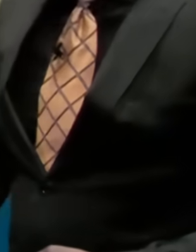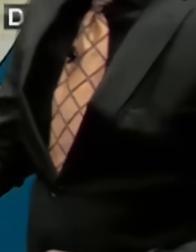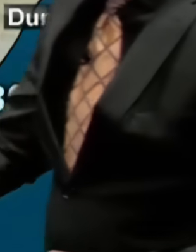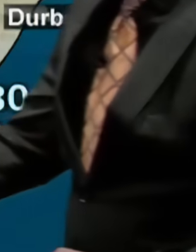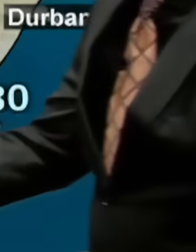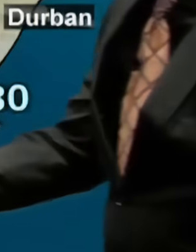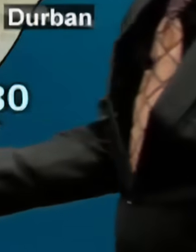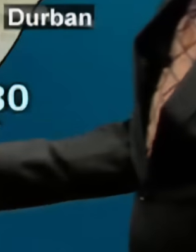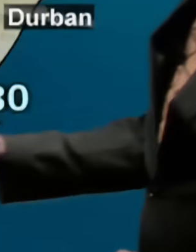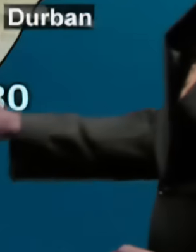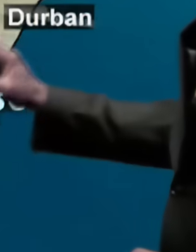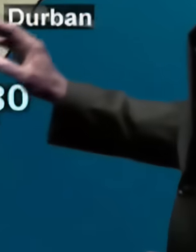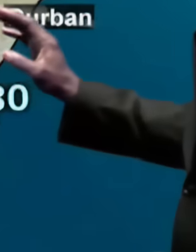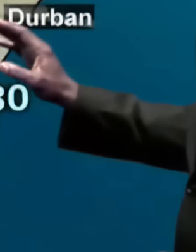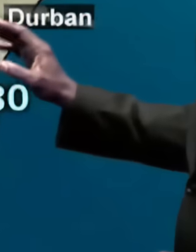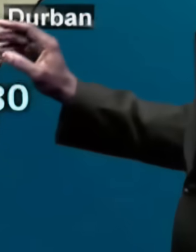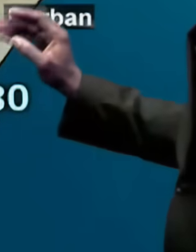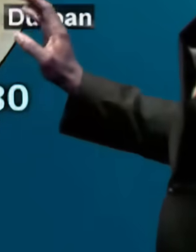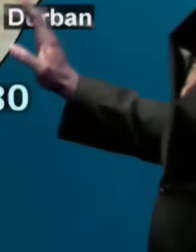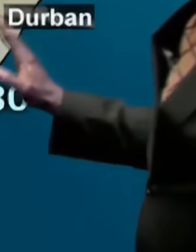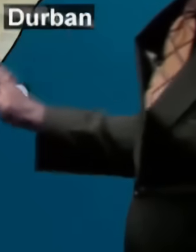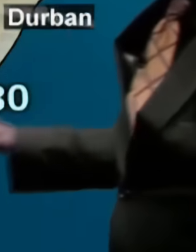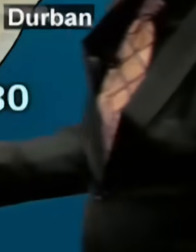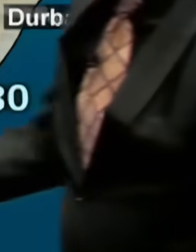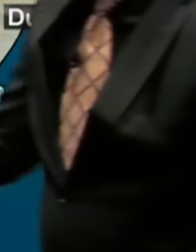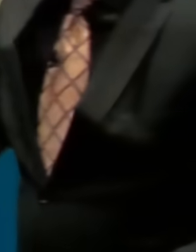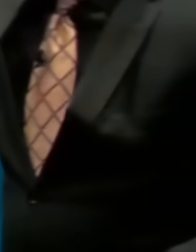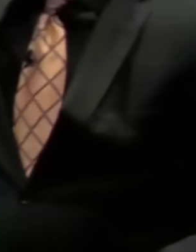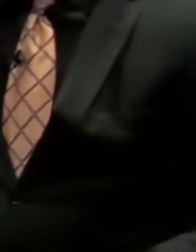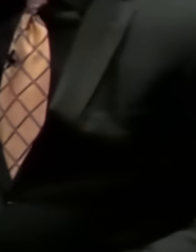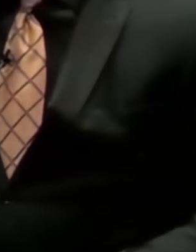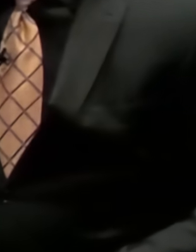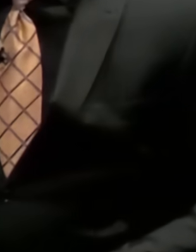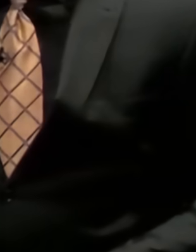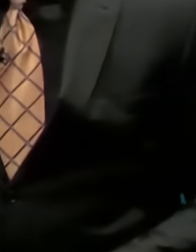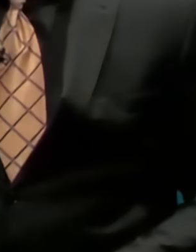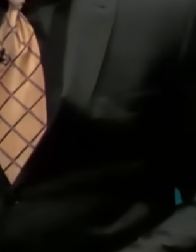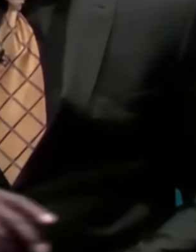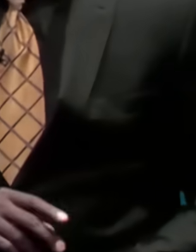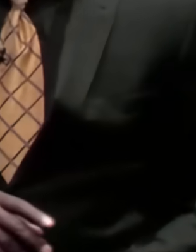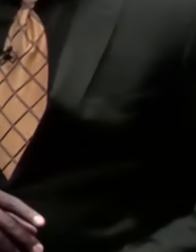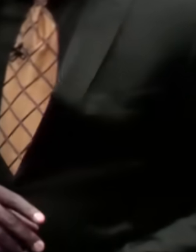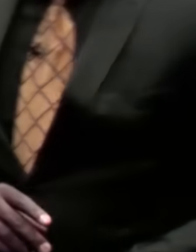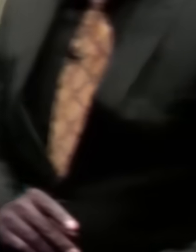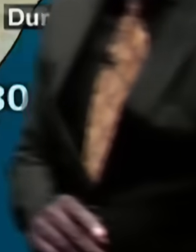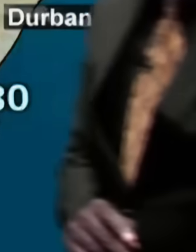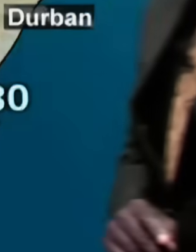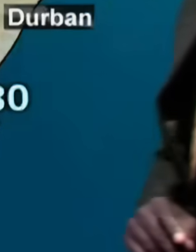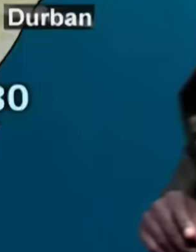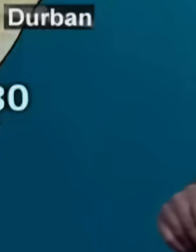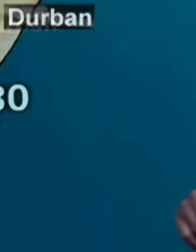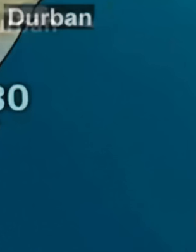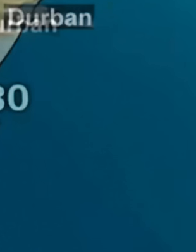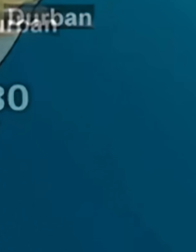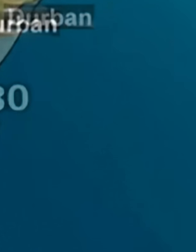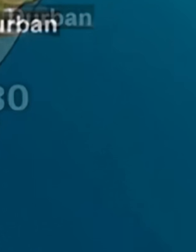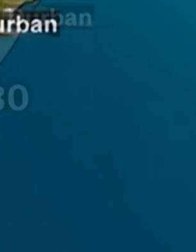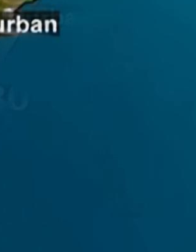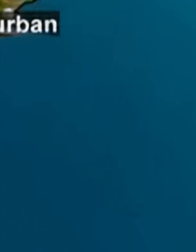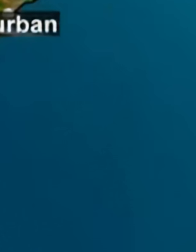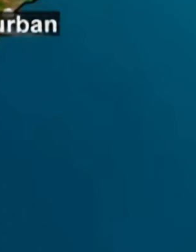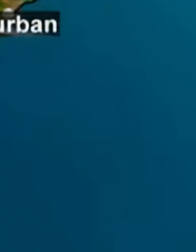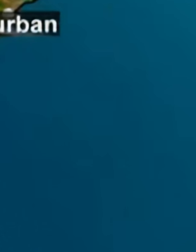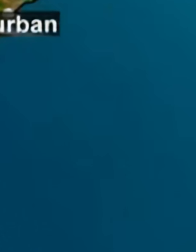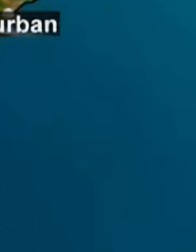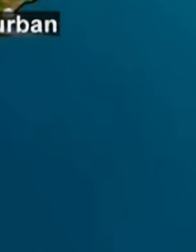pula tse sa enkae ka thoko ho mabopo tlo hona ka thekong o tla filana ka Kapa botjhabela hona ka Kapa bophirima e tla be fela mehudi ka medungwana